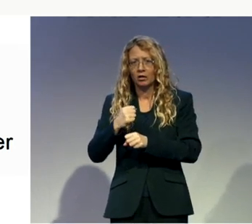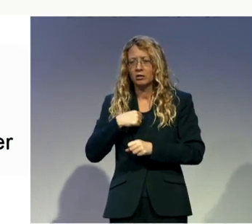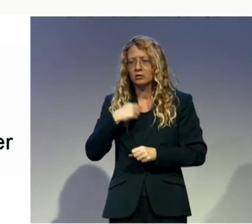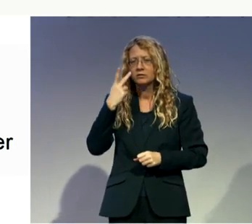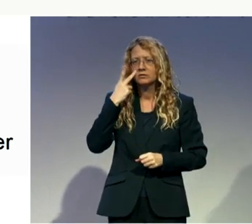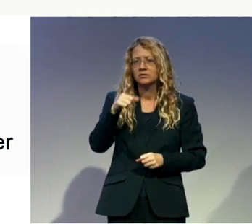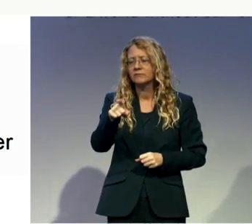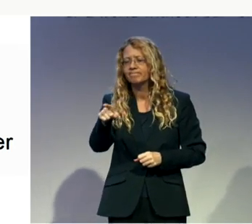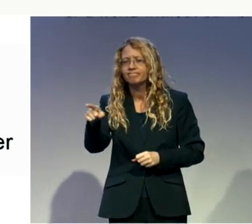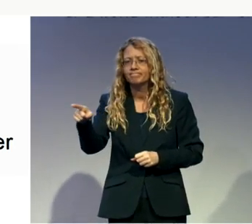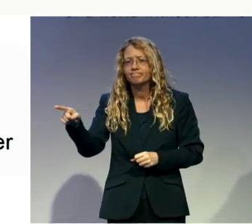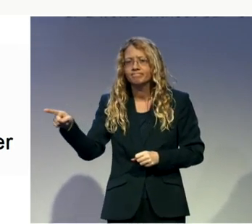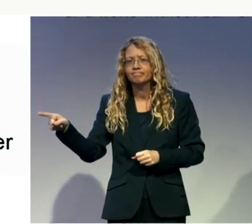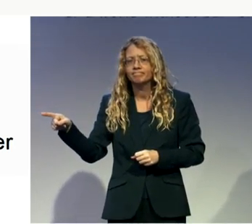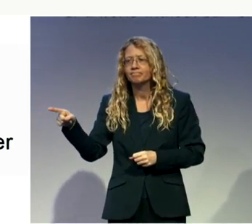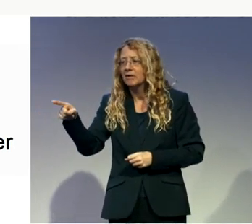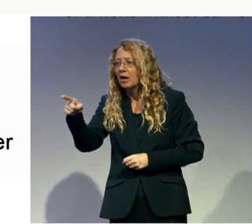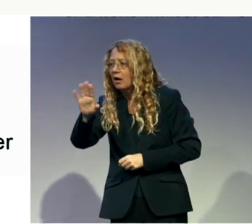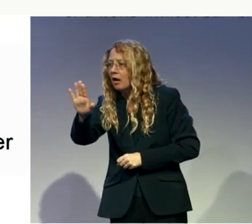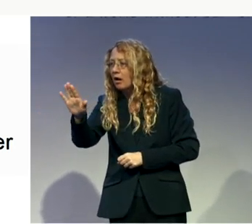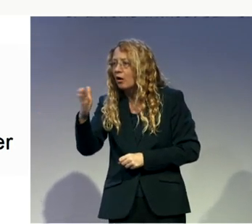and take some of that home.